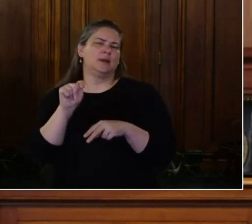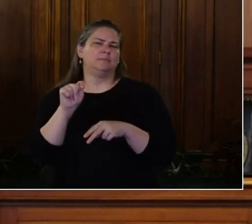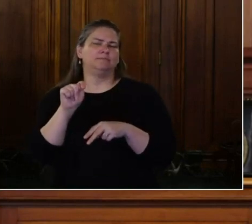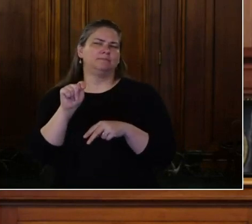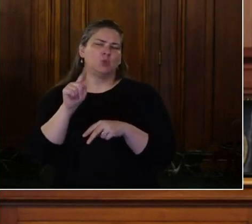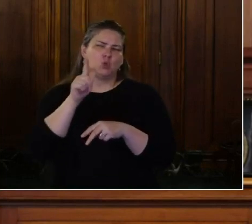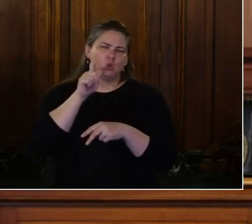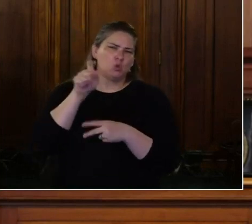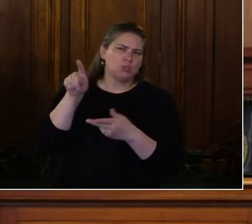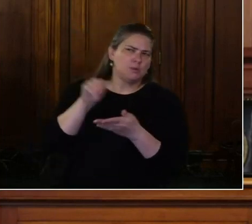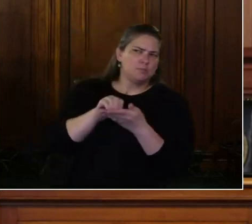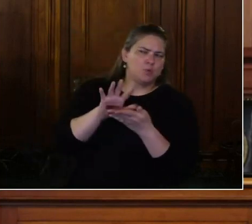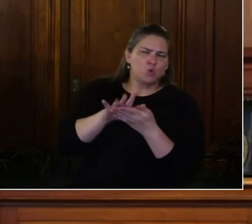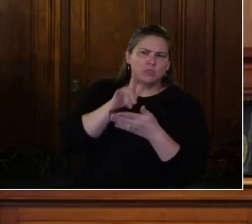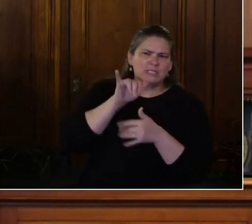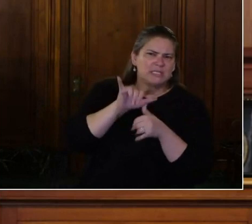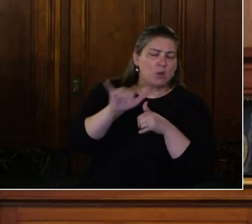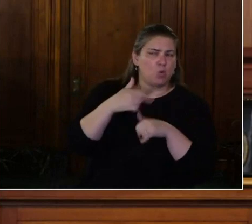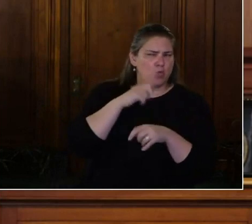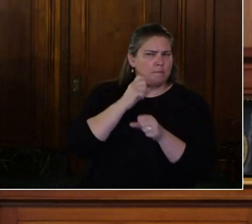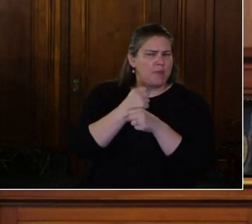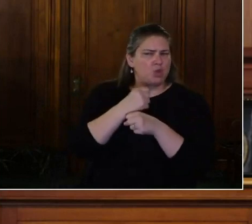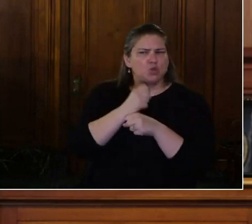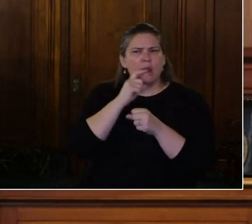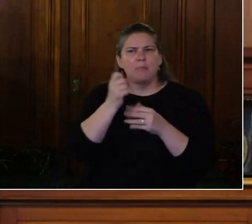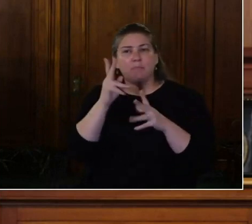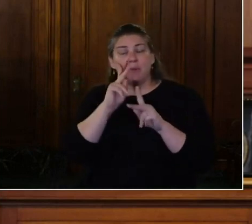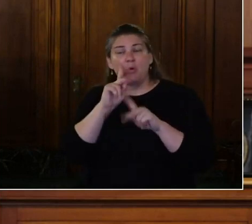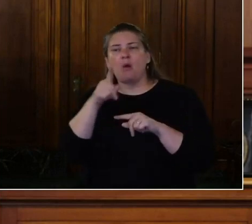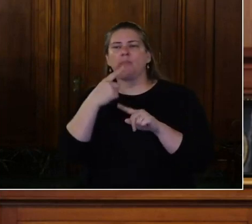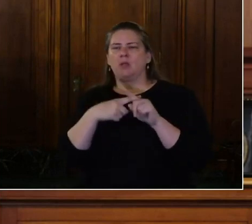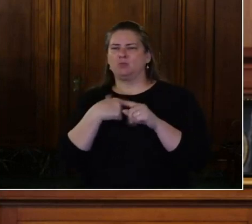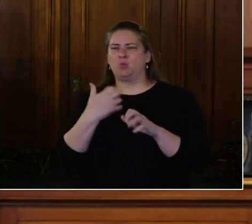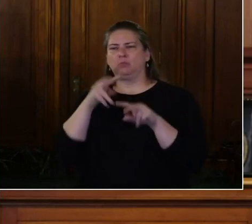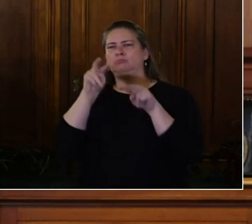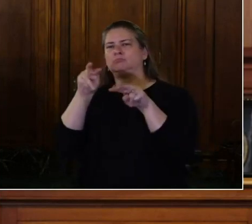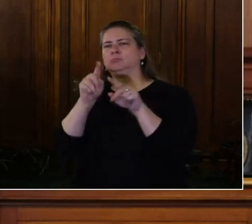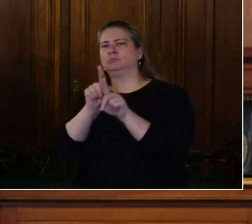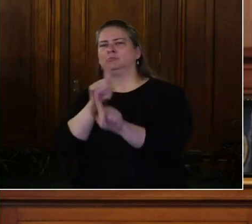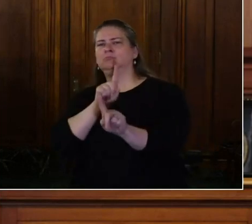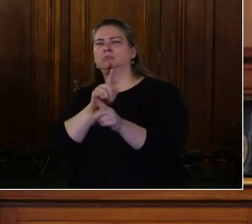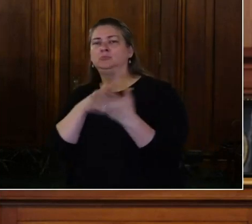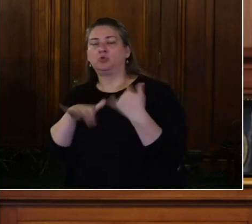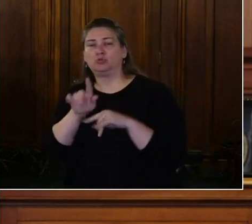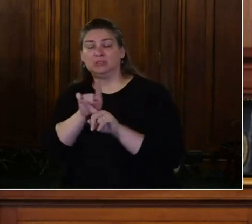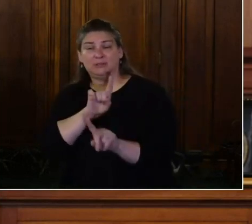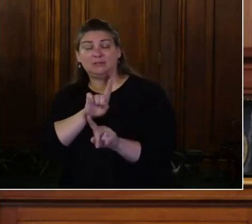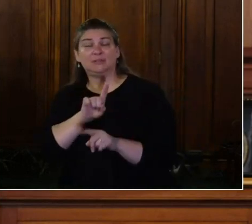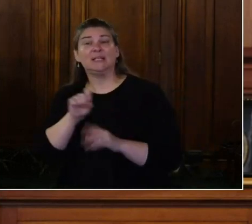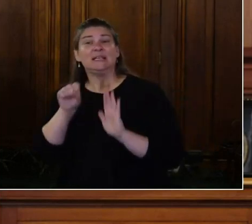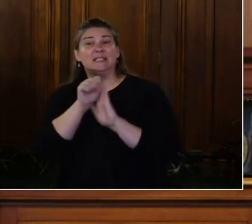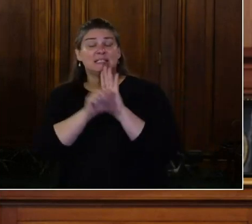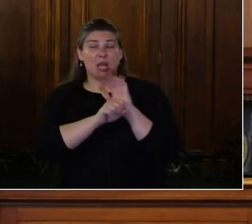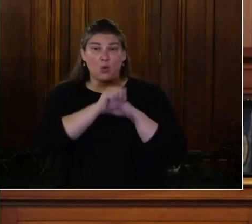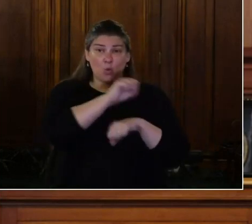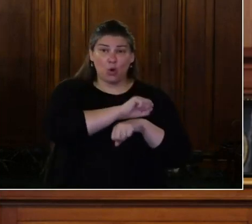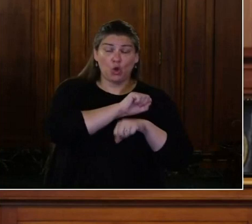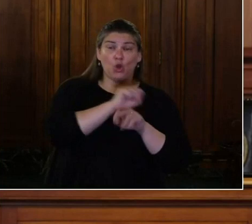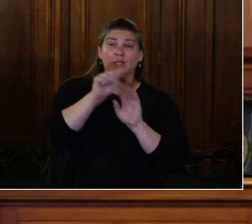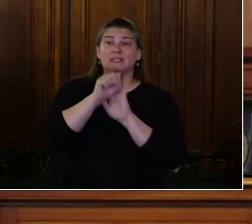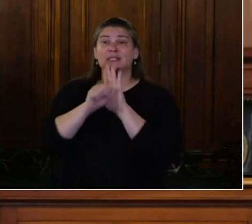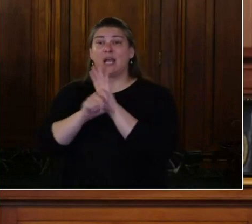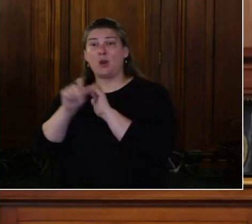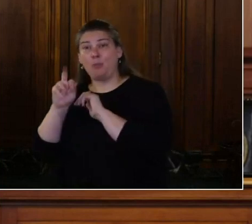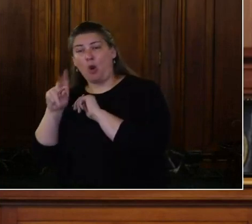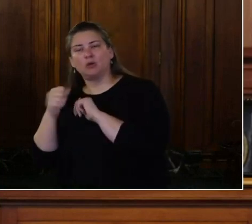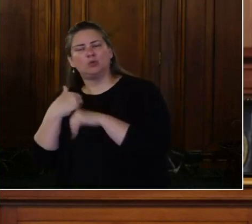that we don't have the density that's there, and then we're going to police social distancing. In our state parks, knowing with our state workers that we can do the right types